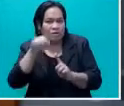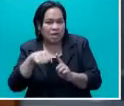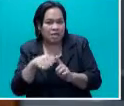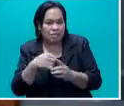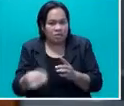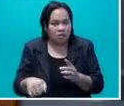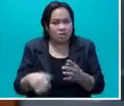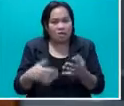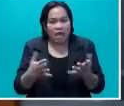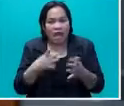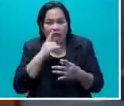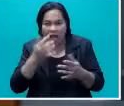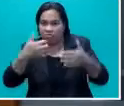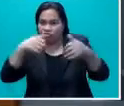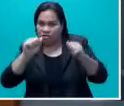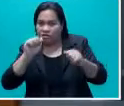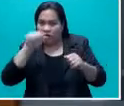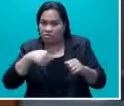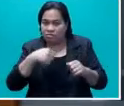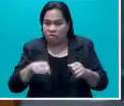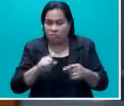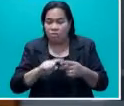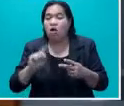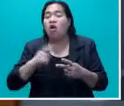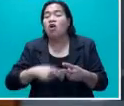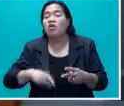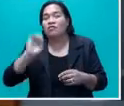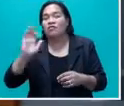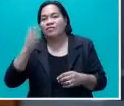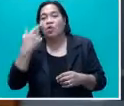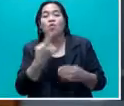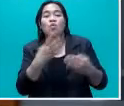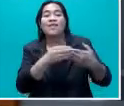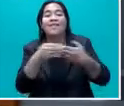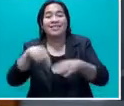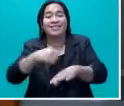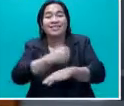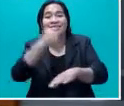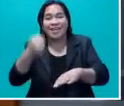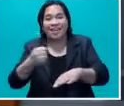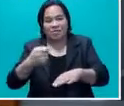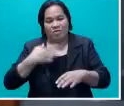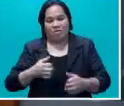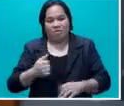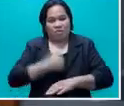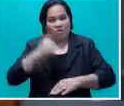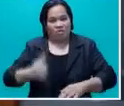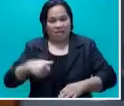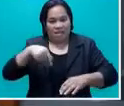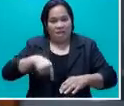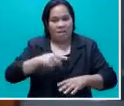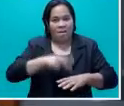color it has achieved, resulting from the decision-making of the leadership that wields power in Parliament, in